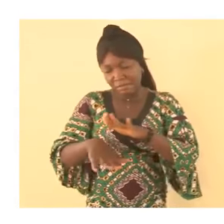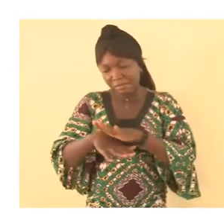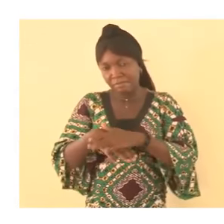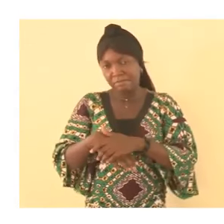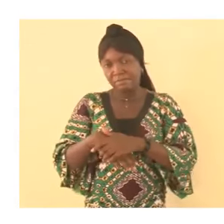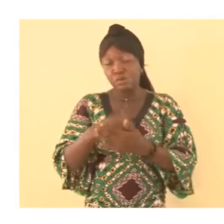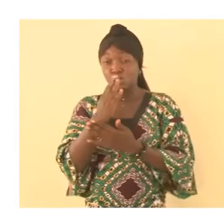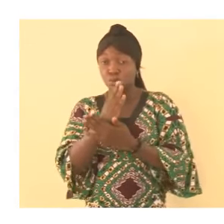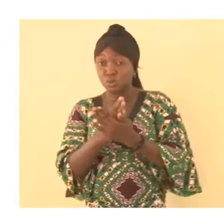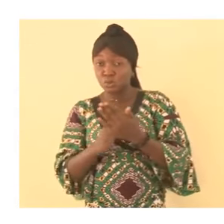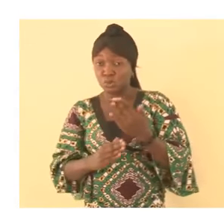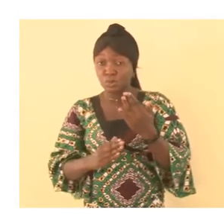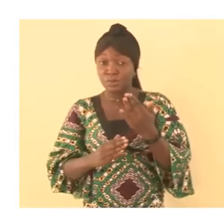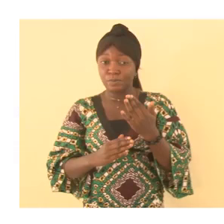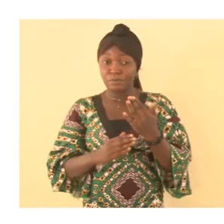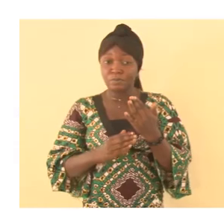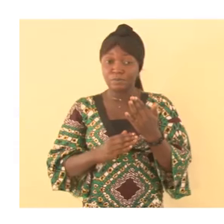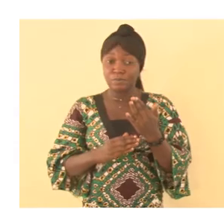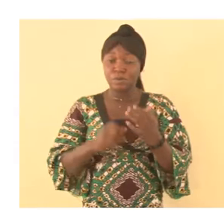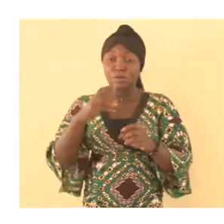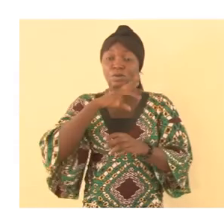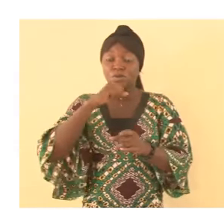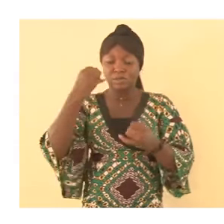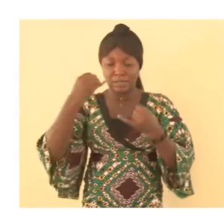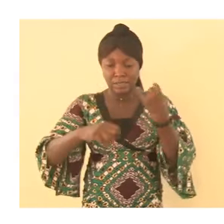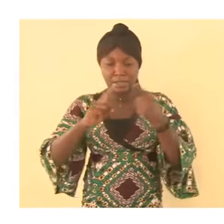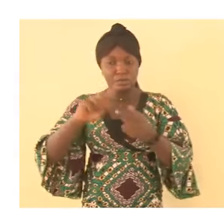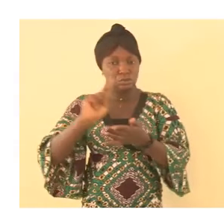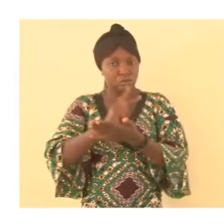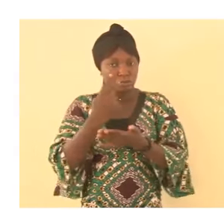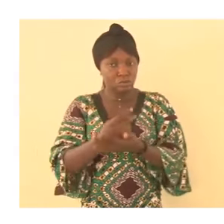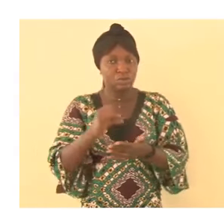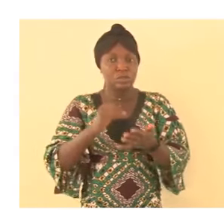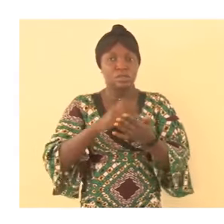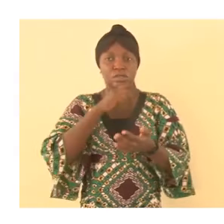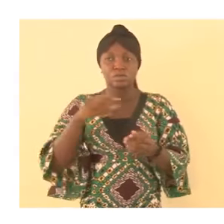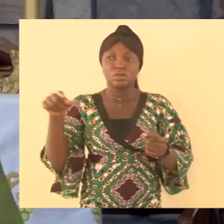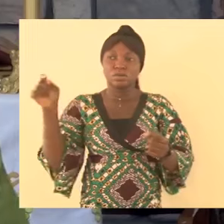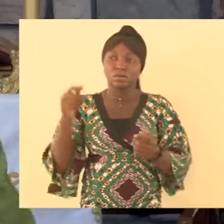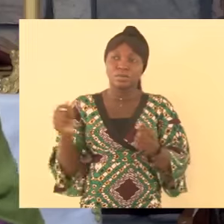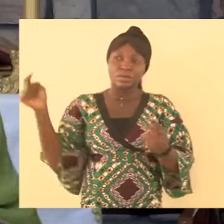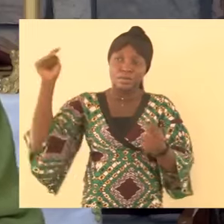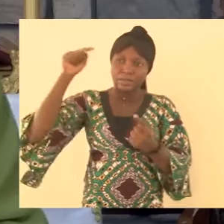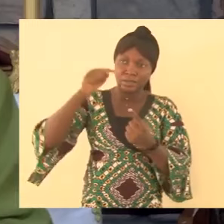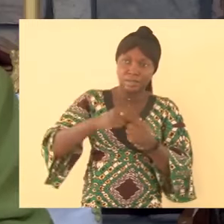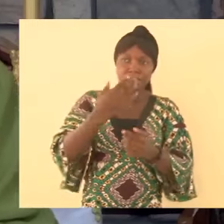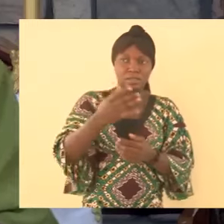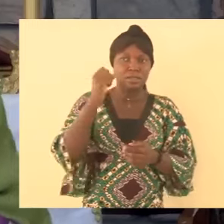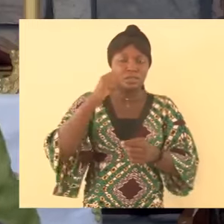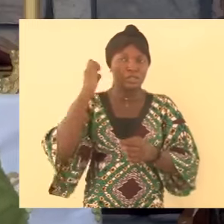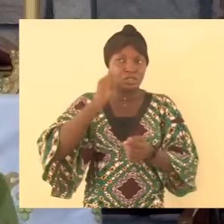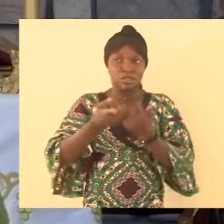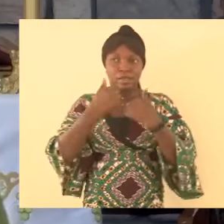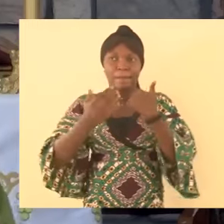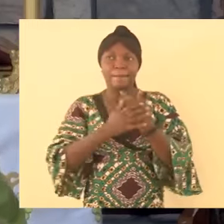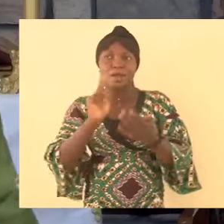basin some, what she thought was the last to cook for Elijah, the thing was still remaining. So she went and gave Elijah. She came